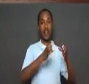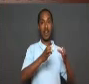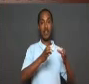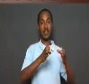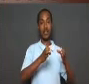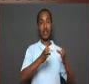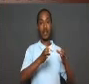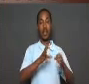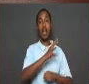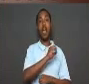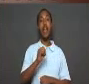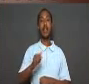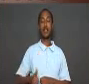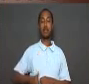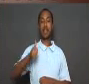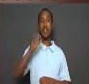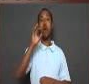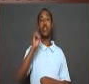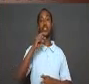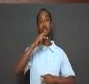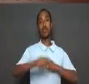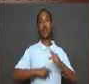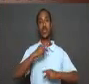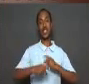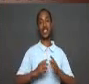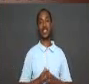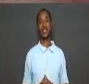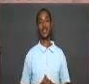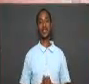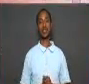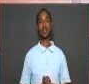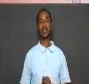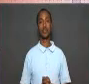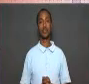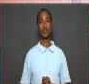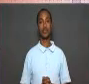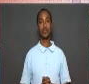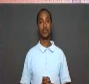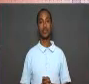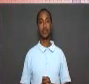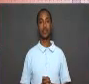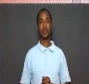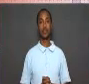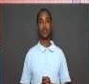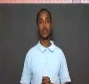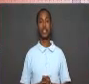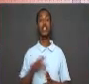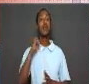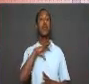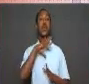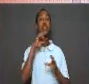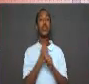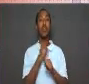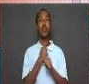furnace, and the basic oxygen process. The purest form